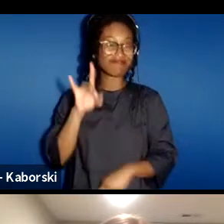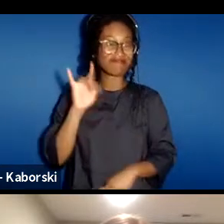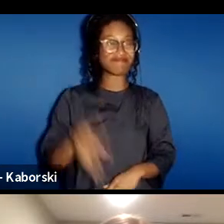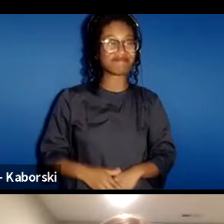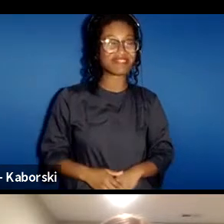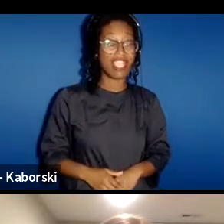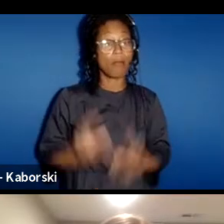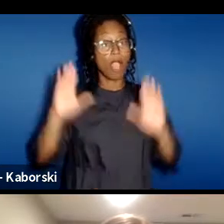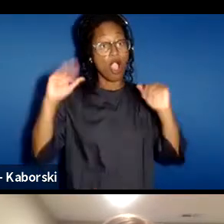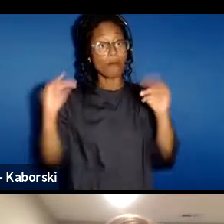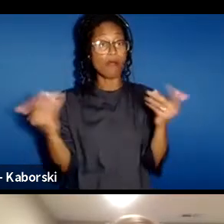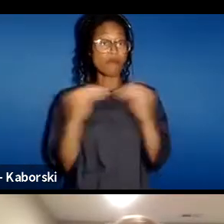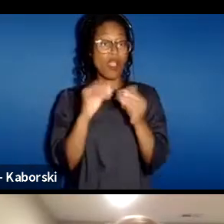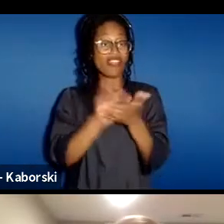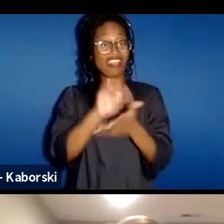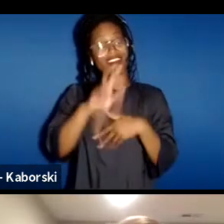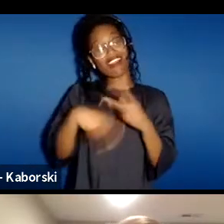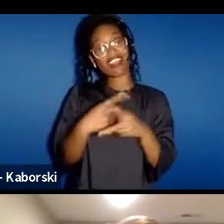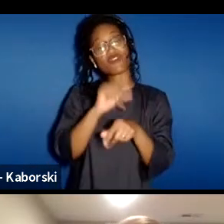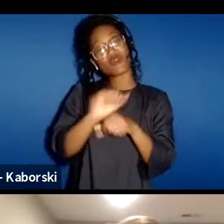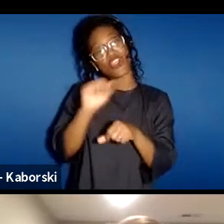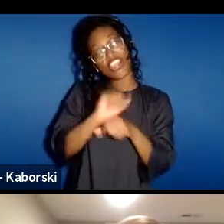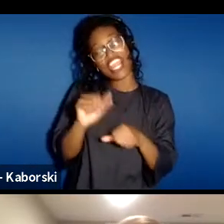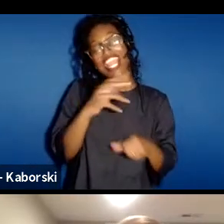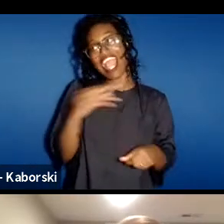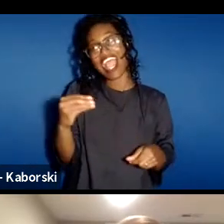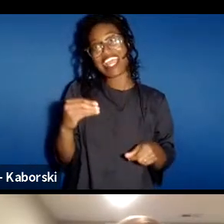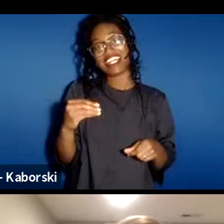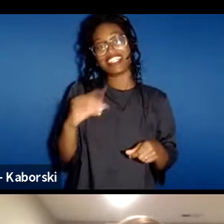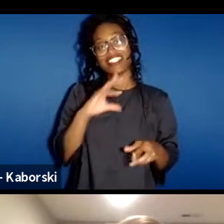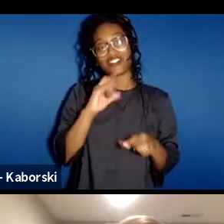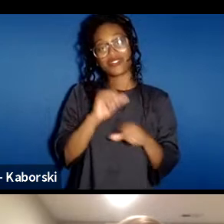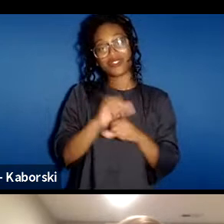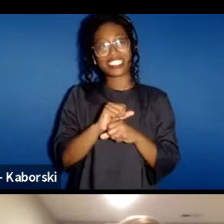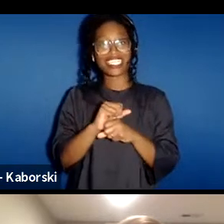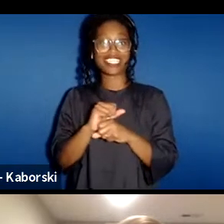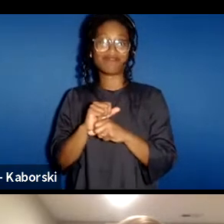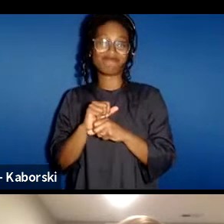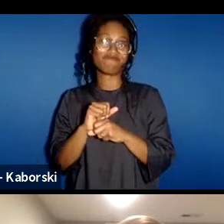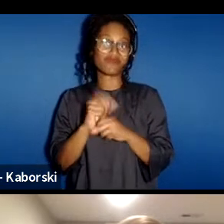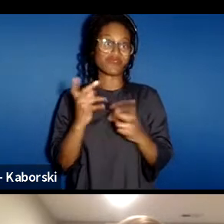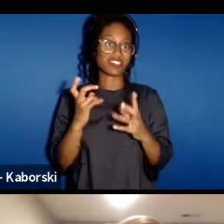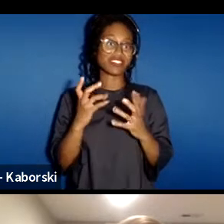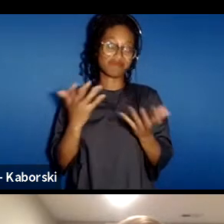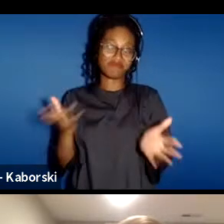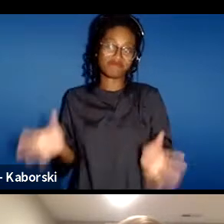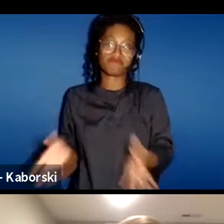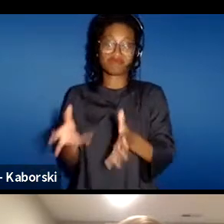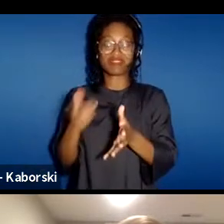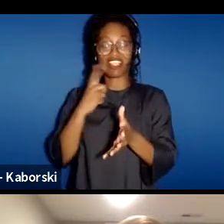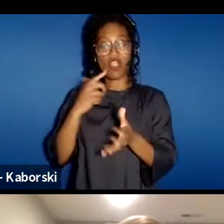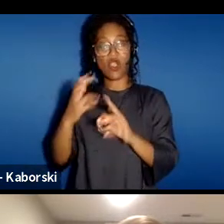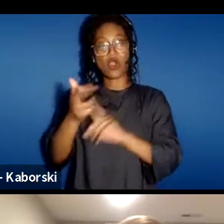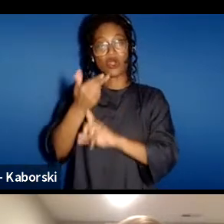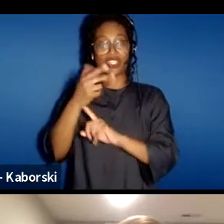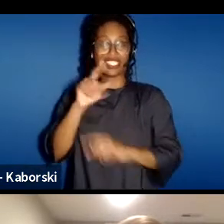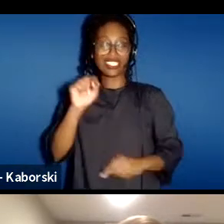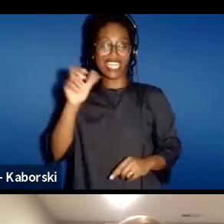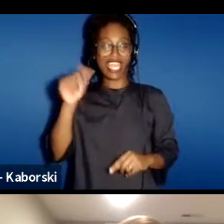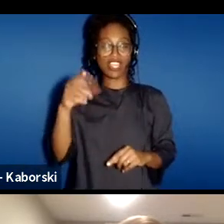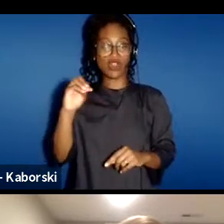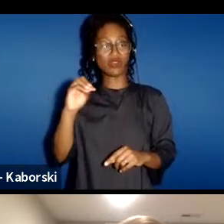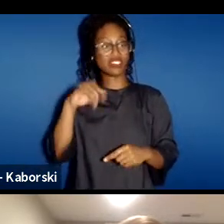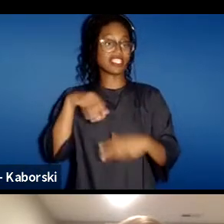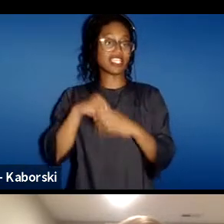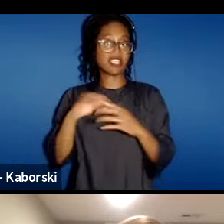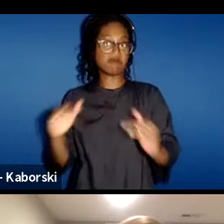but we're hoping to get more of that kind of work, and we really used Hotel Tango to, again, put everything into it and try to get get into the space a